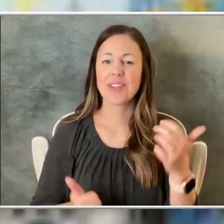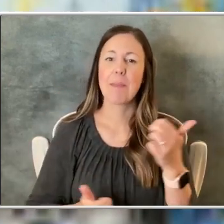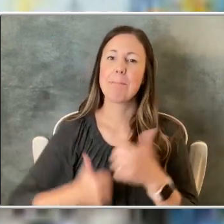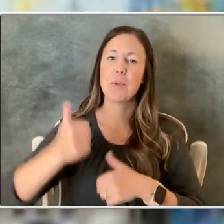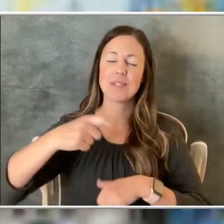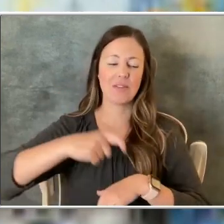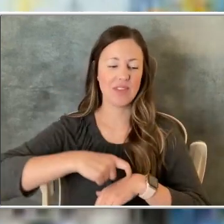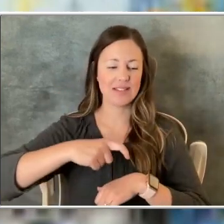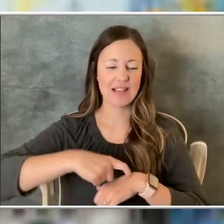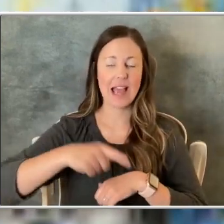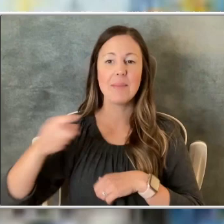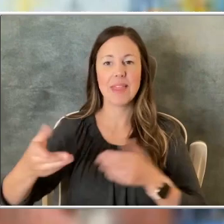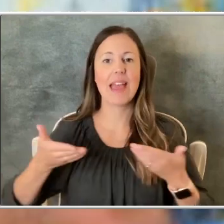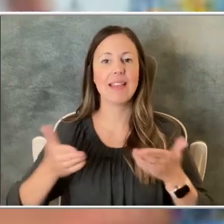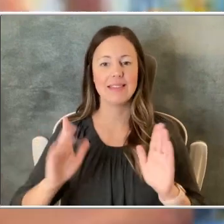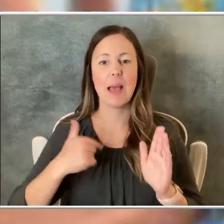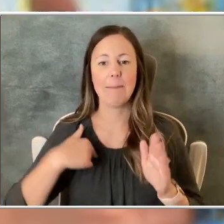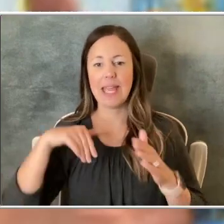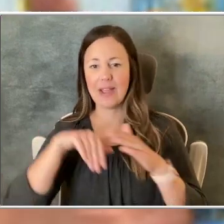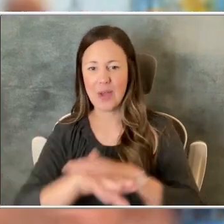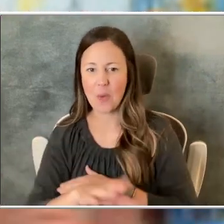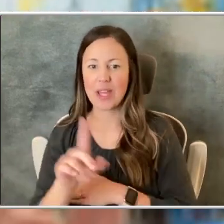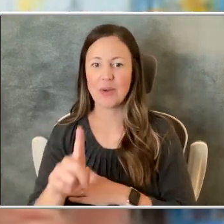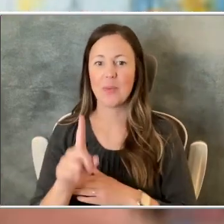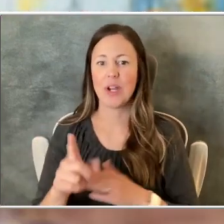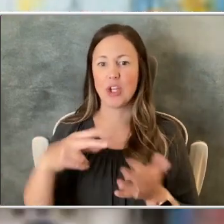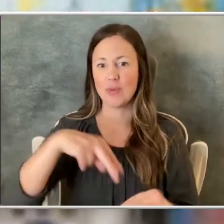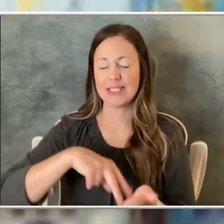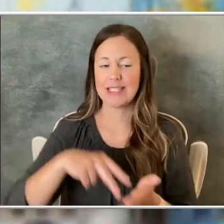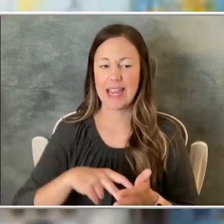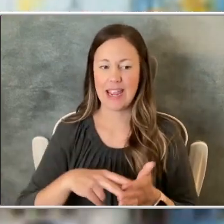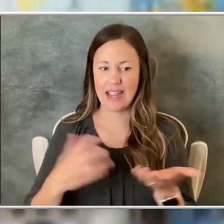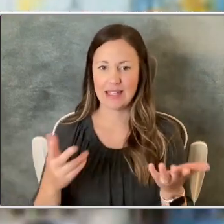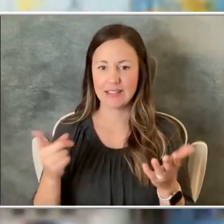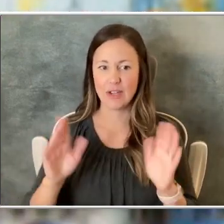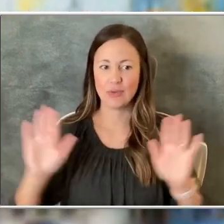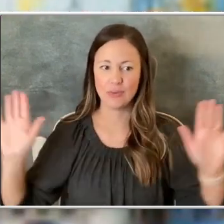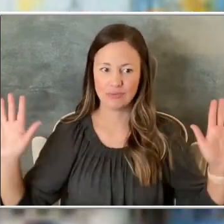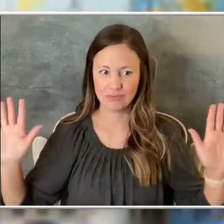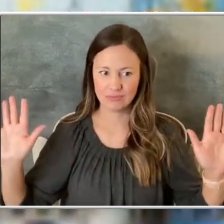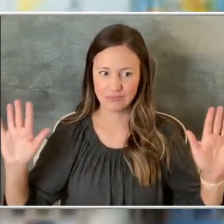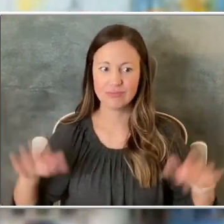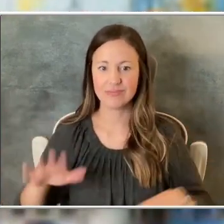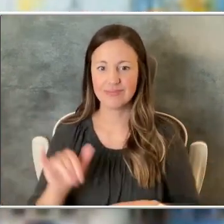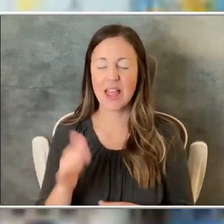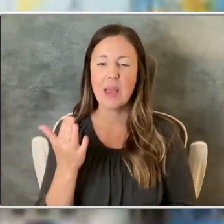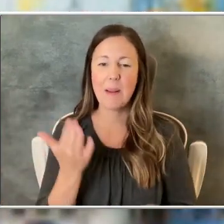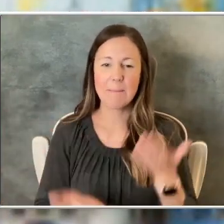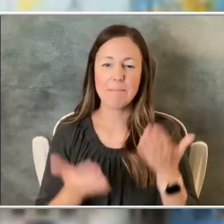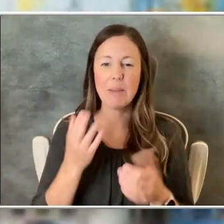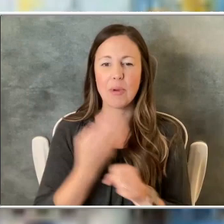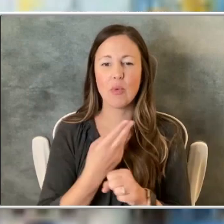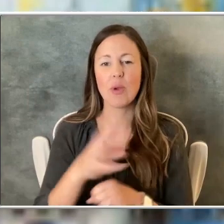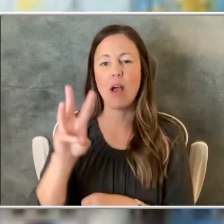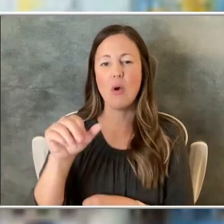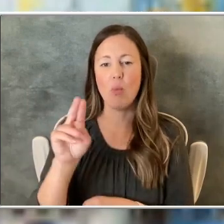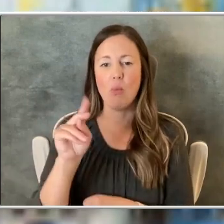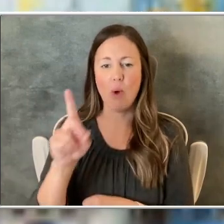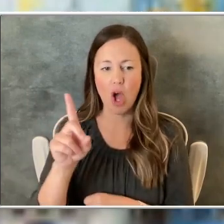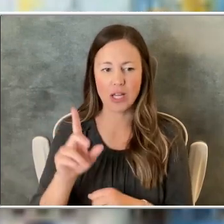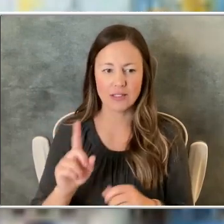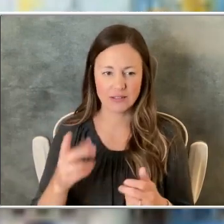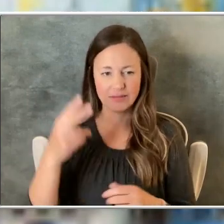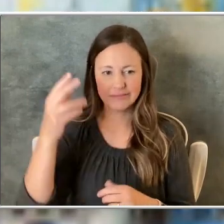of the time, they let me go in the one where you stand and hold up your arms, and they might wand me down after that,